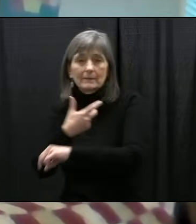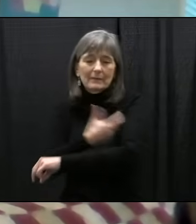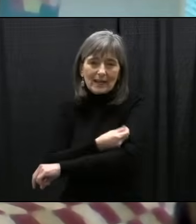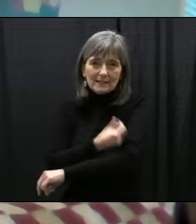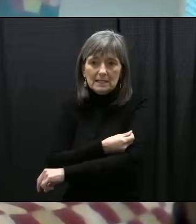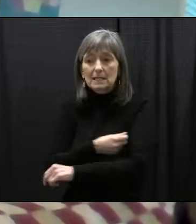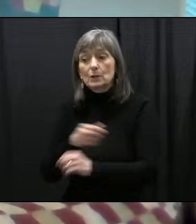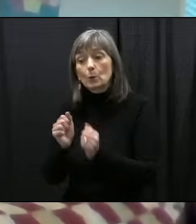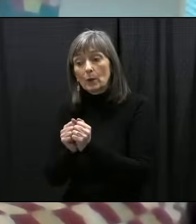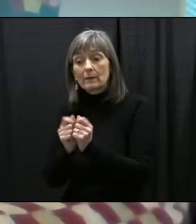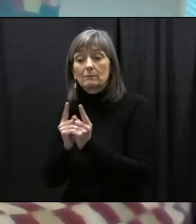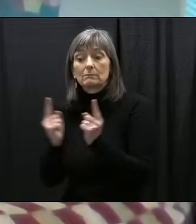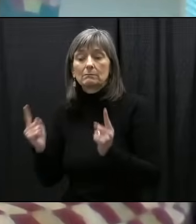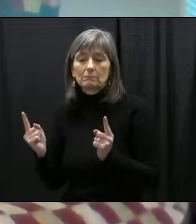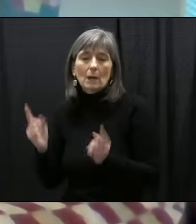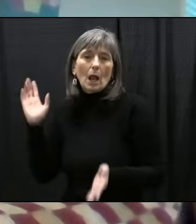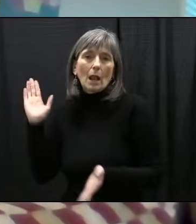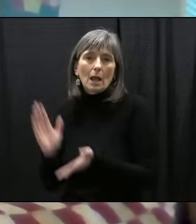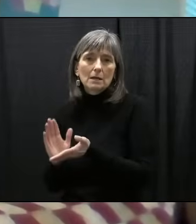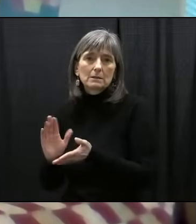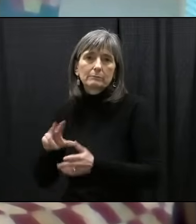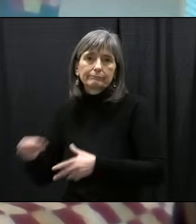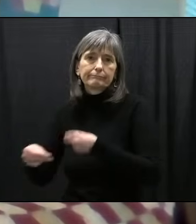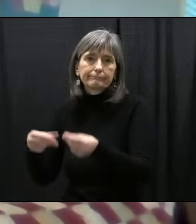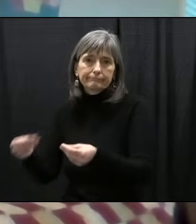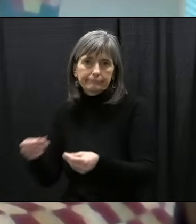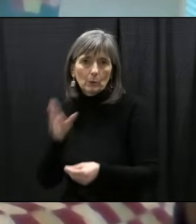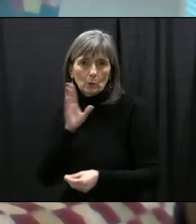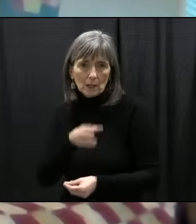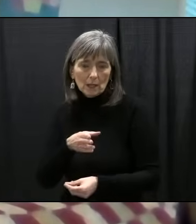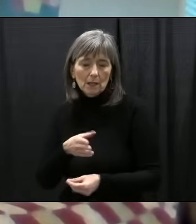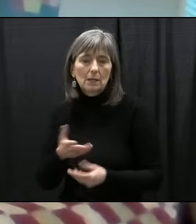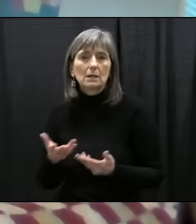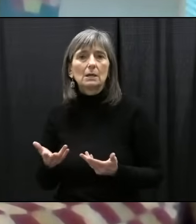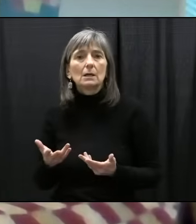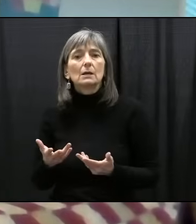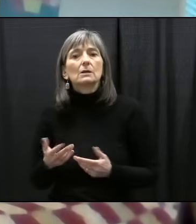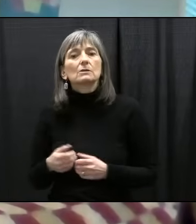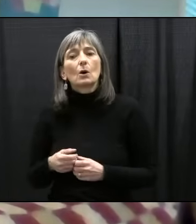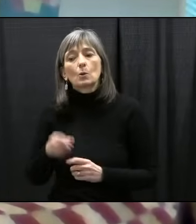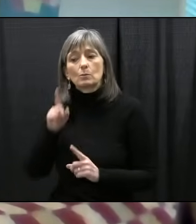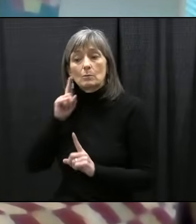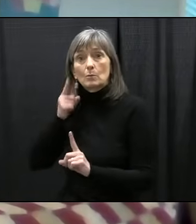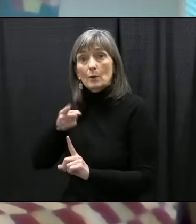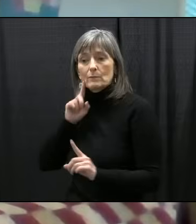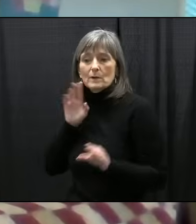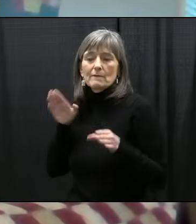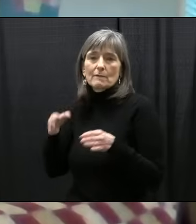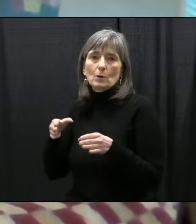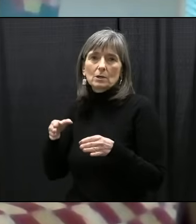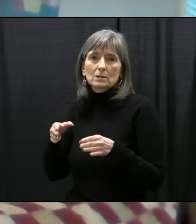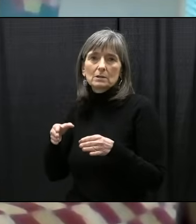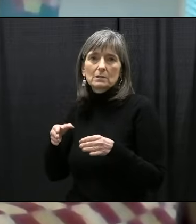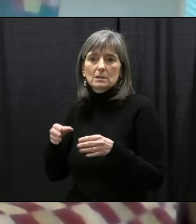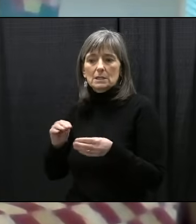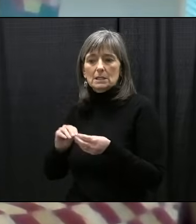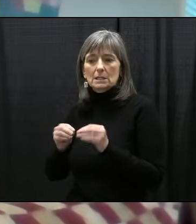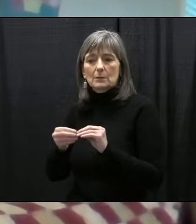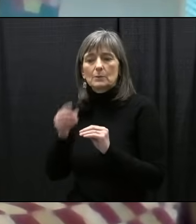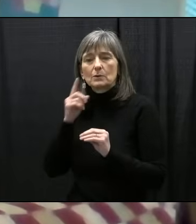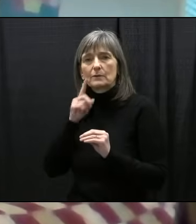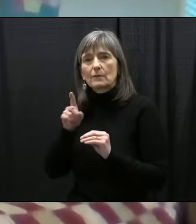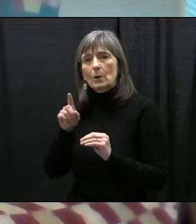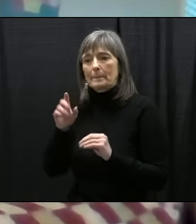that certainly helps to reduce the risk even further. So the main reason right now is just to try to reduce the number